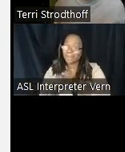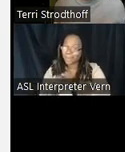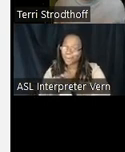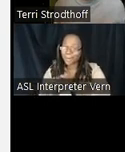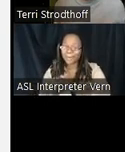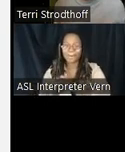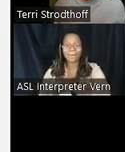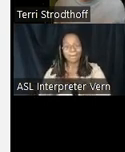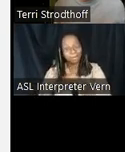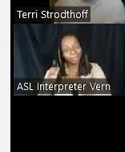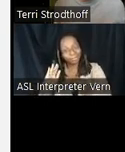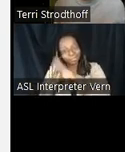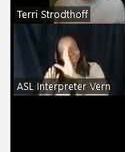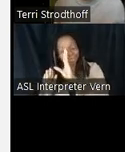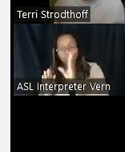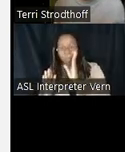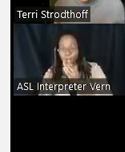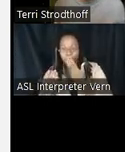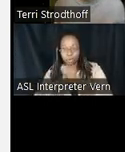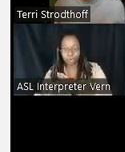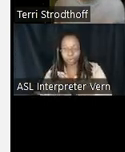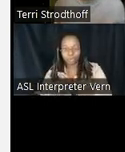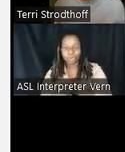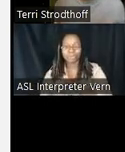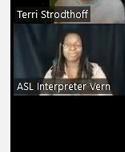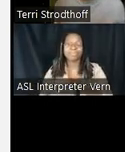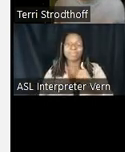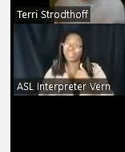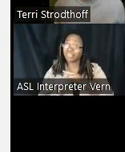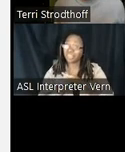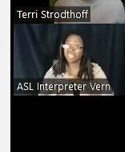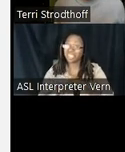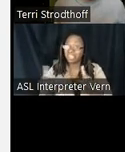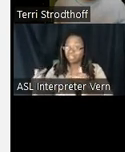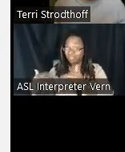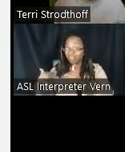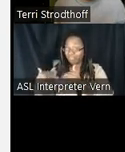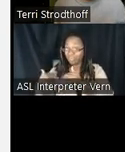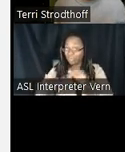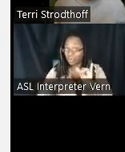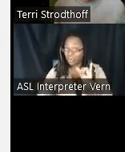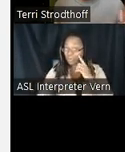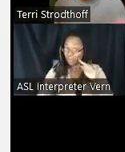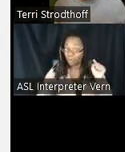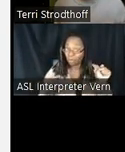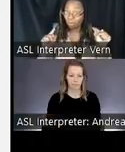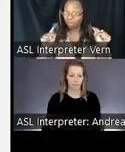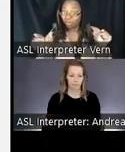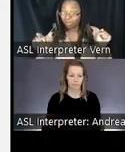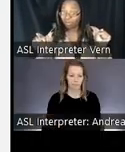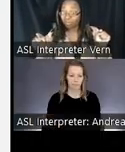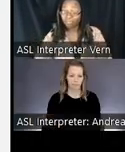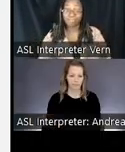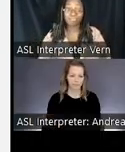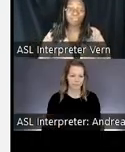world. And we have different jobs when we have these different environments. My job is to